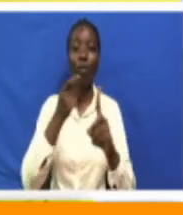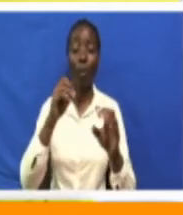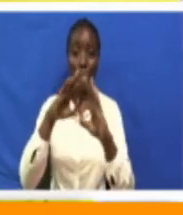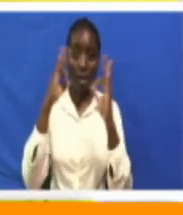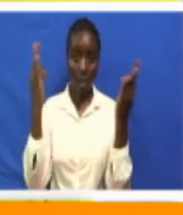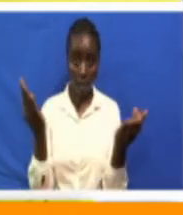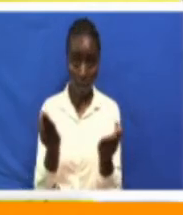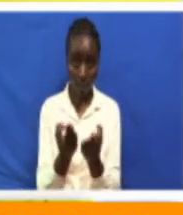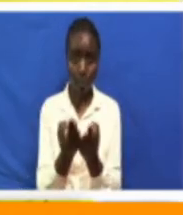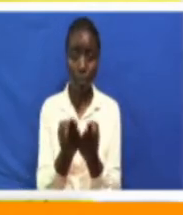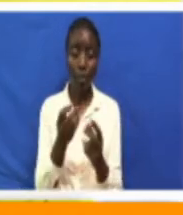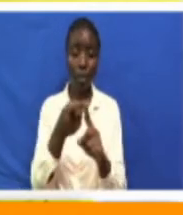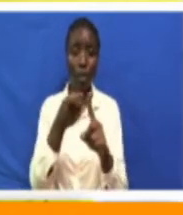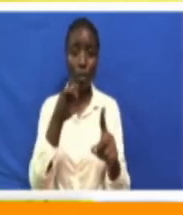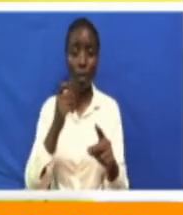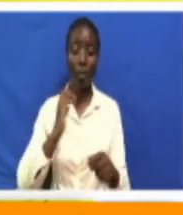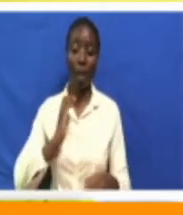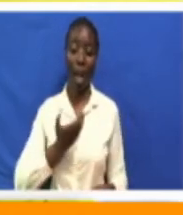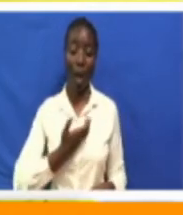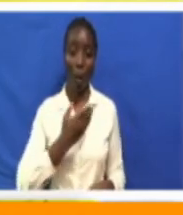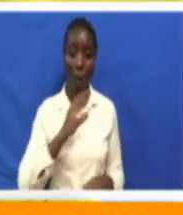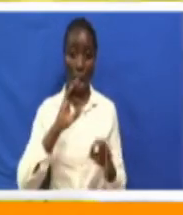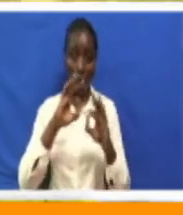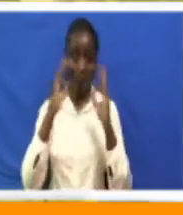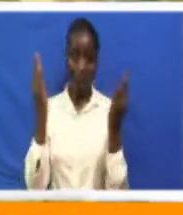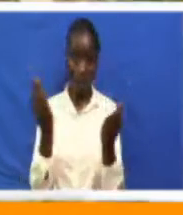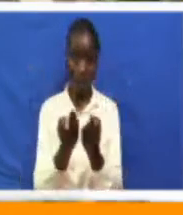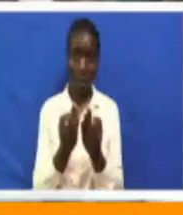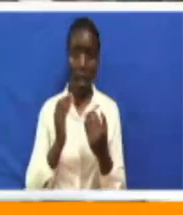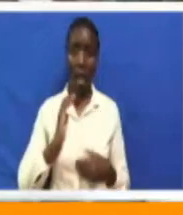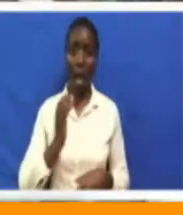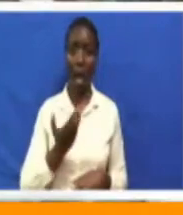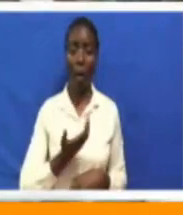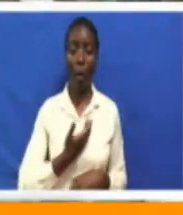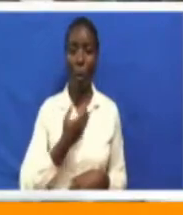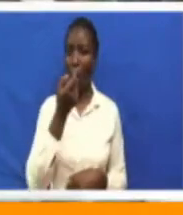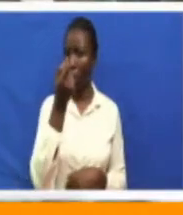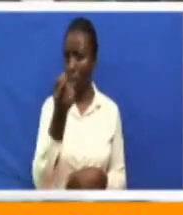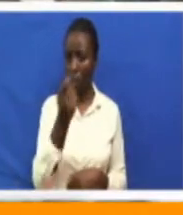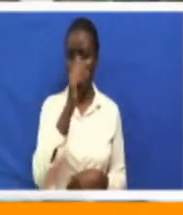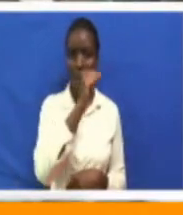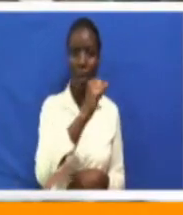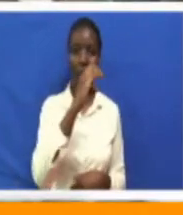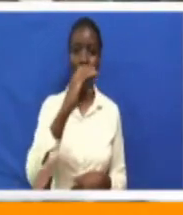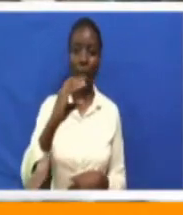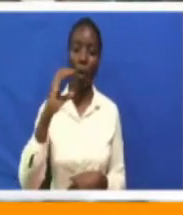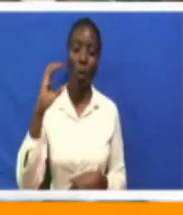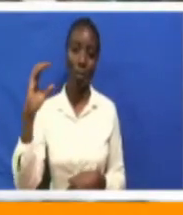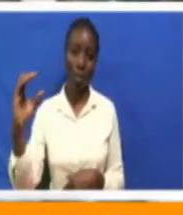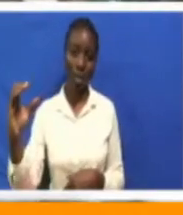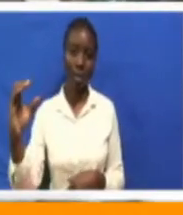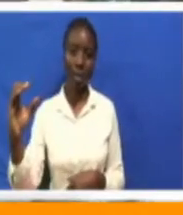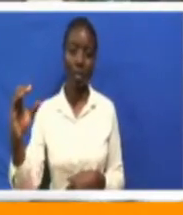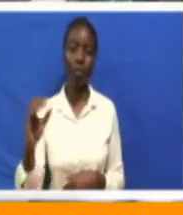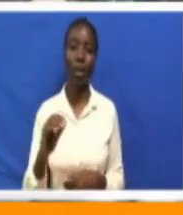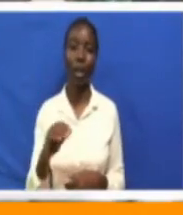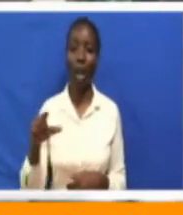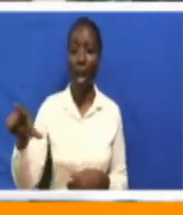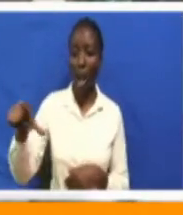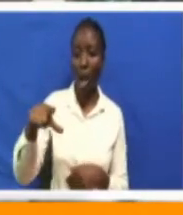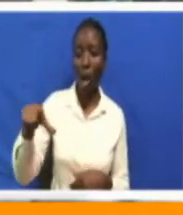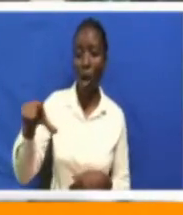from our families our small Christian communities our local